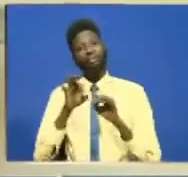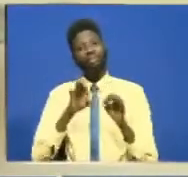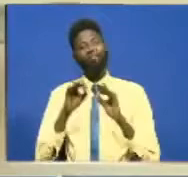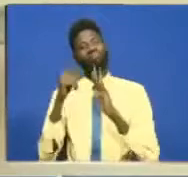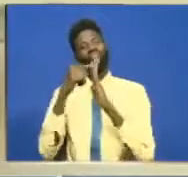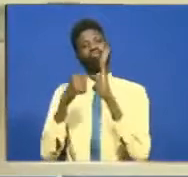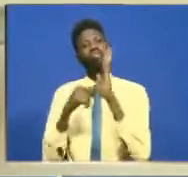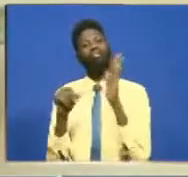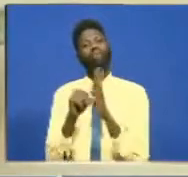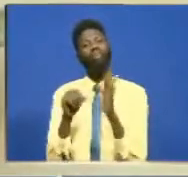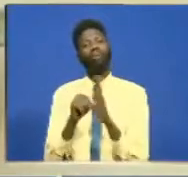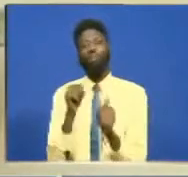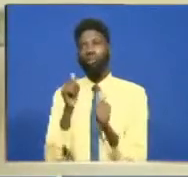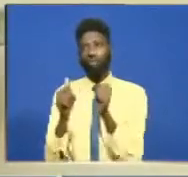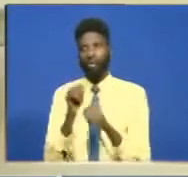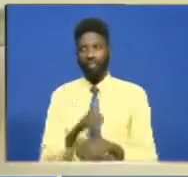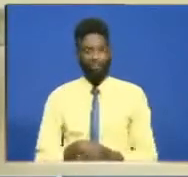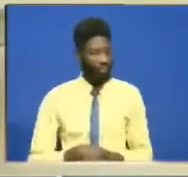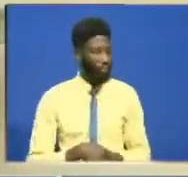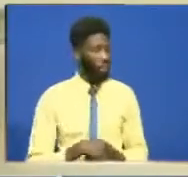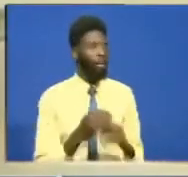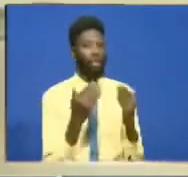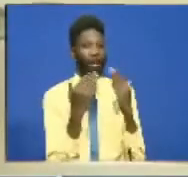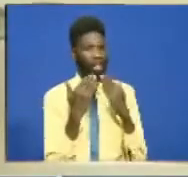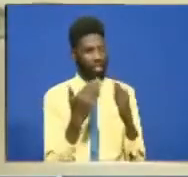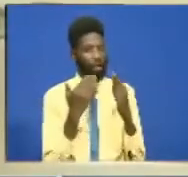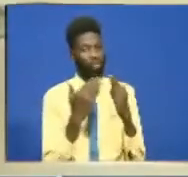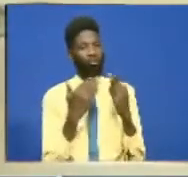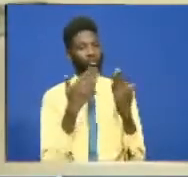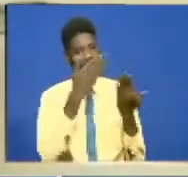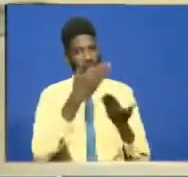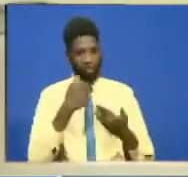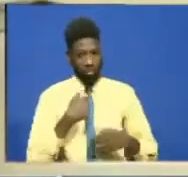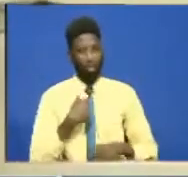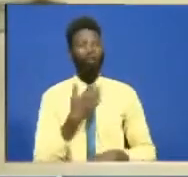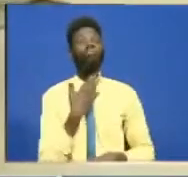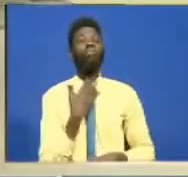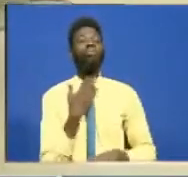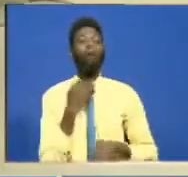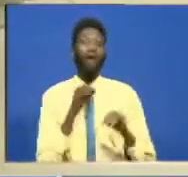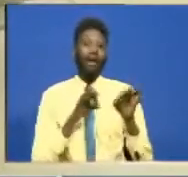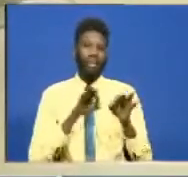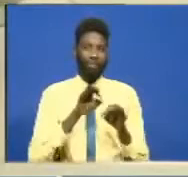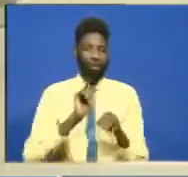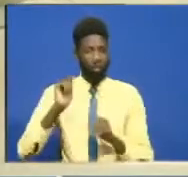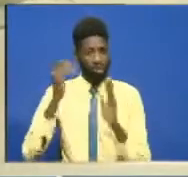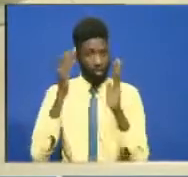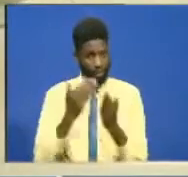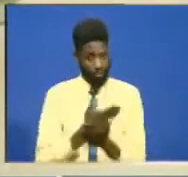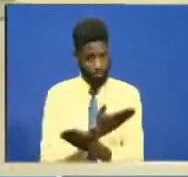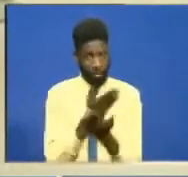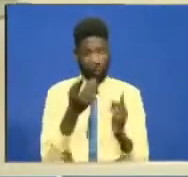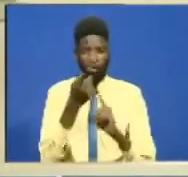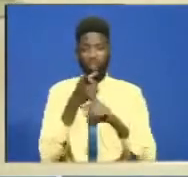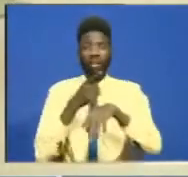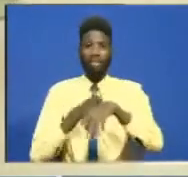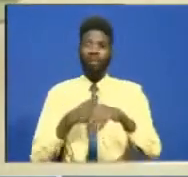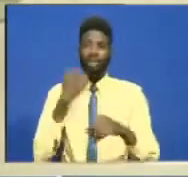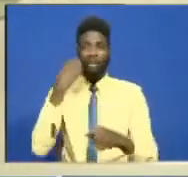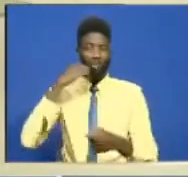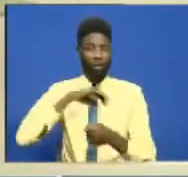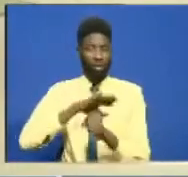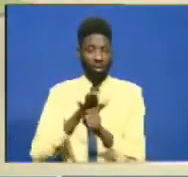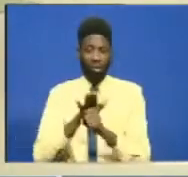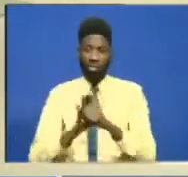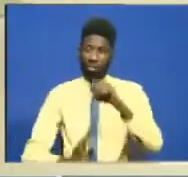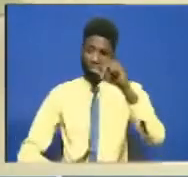issues. Mesa, thank you for having me. And I need to explain to Kenyans that indeed, since the first case that we had for